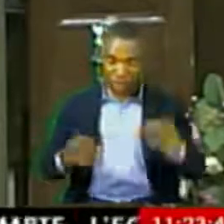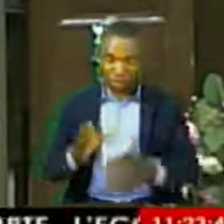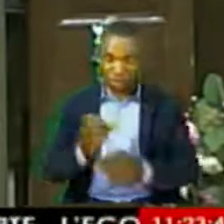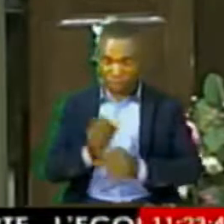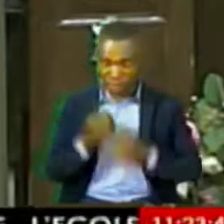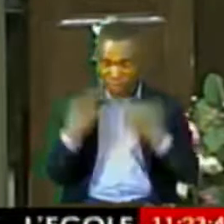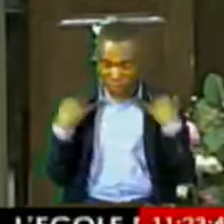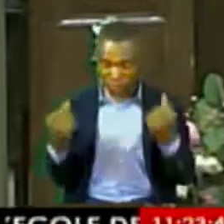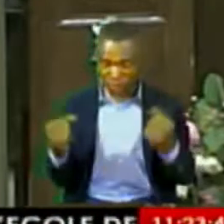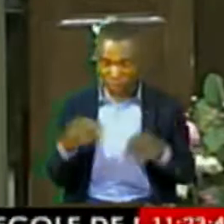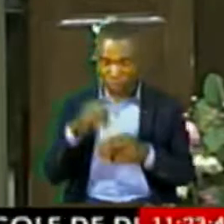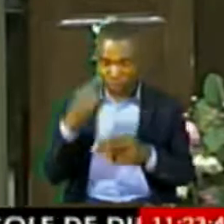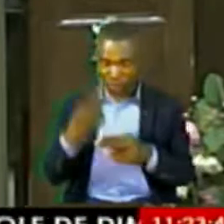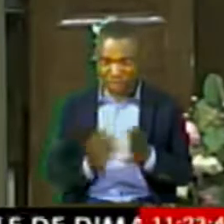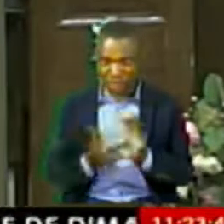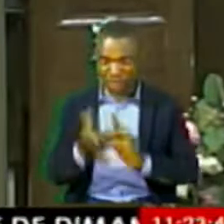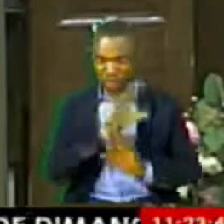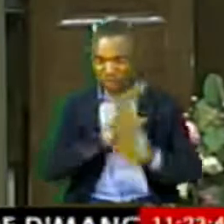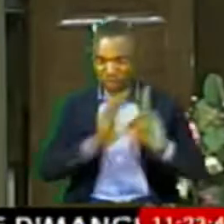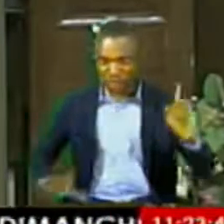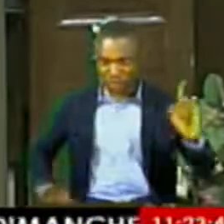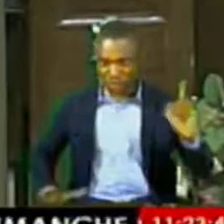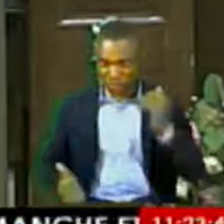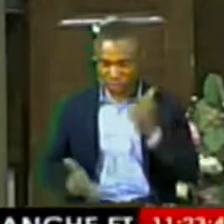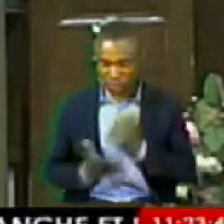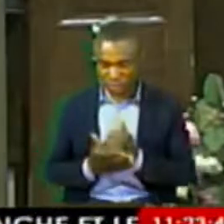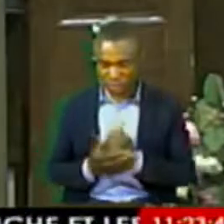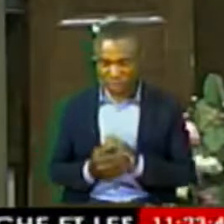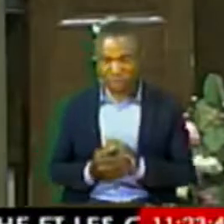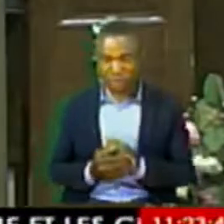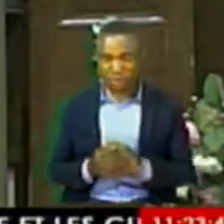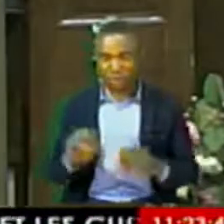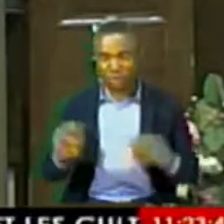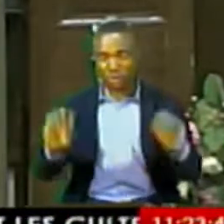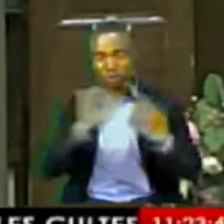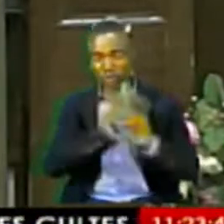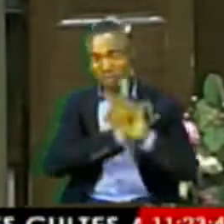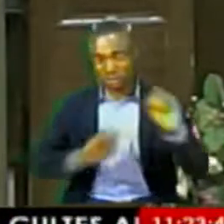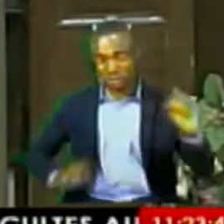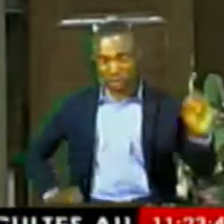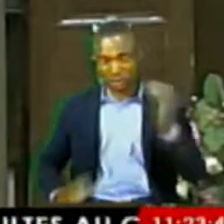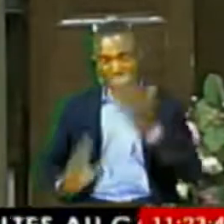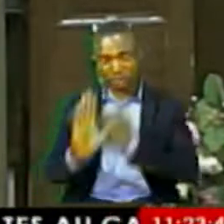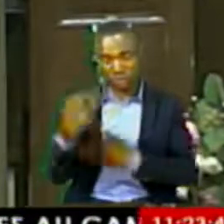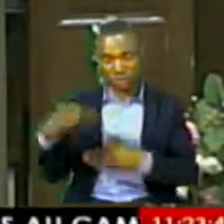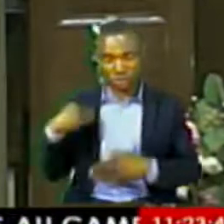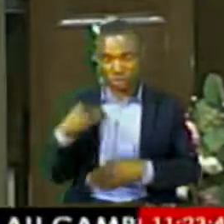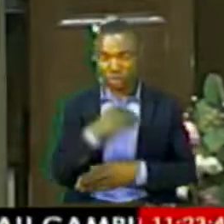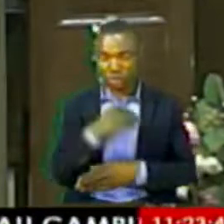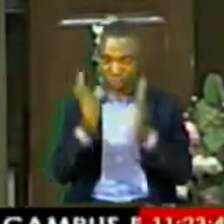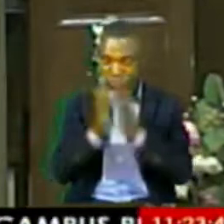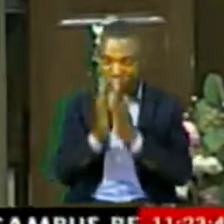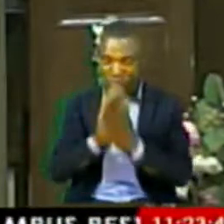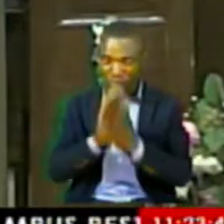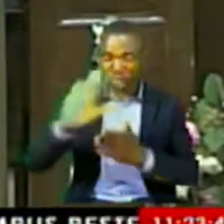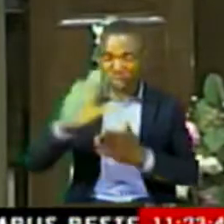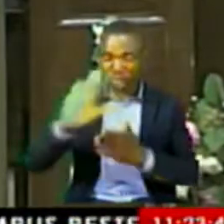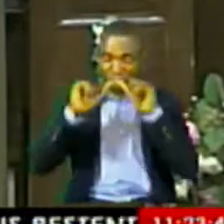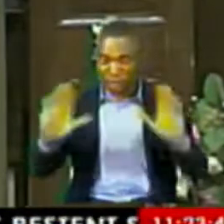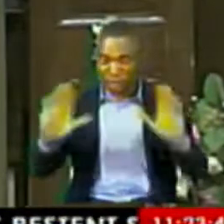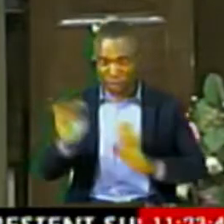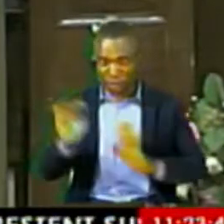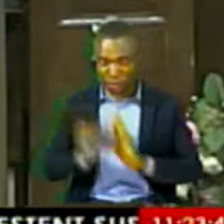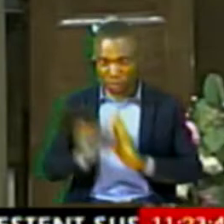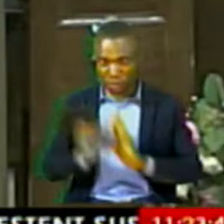It can be recovery in the name of Jesus. Lord, your blessing,